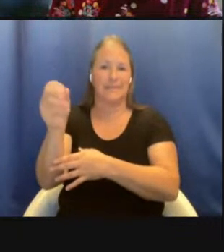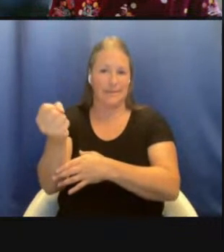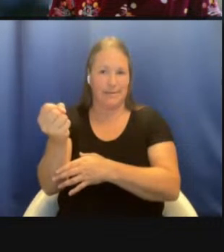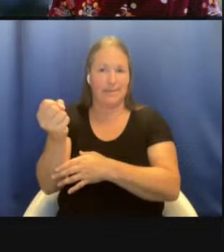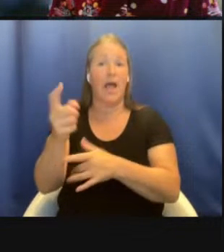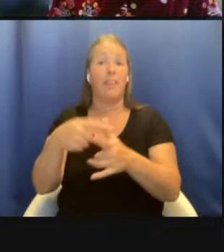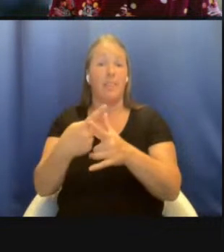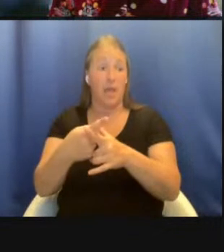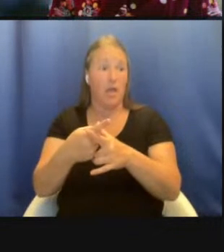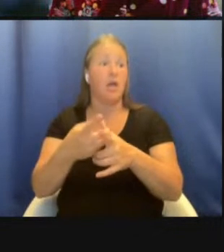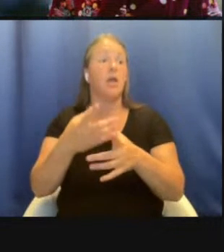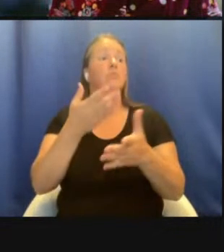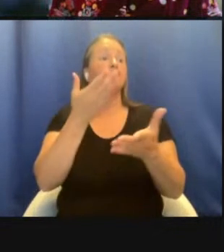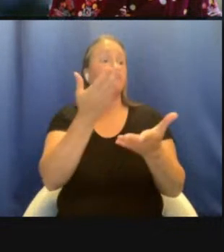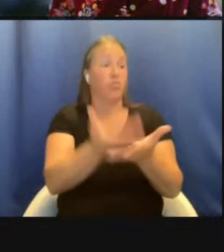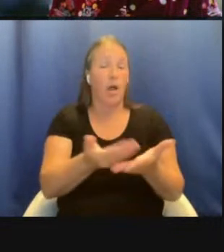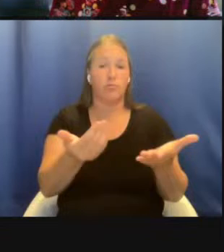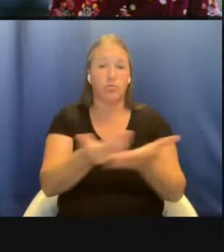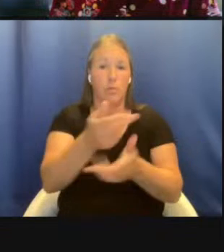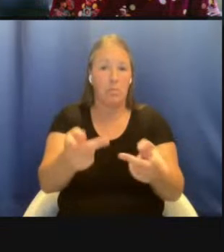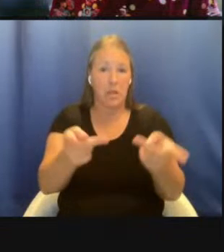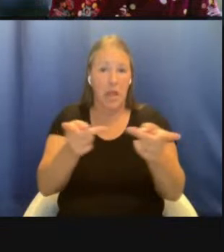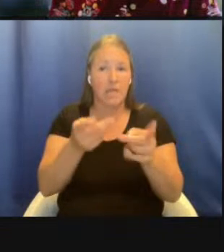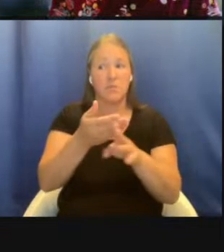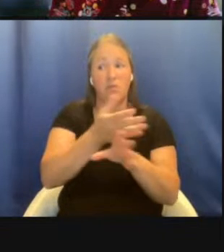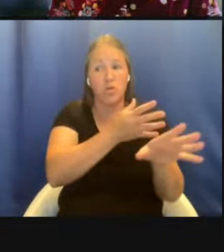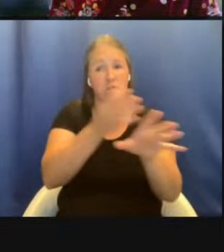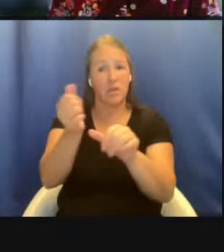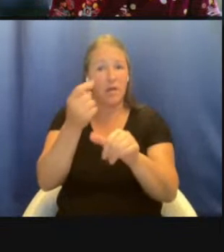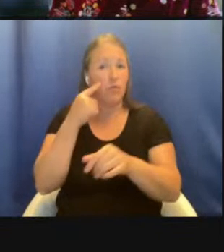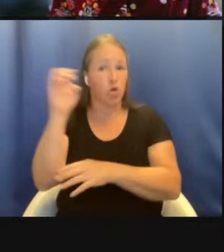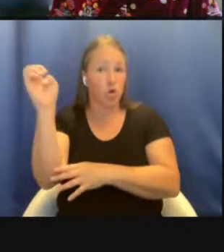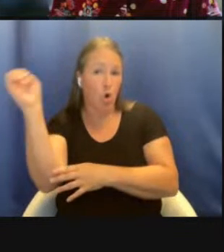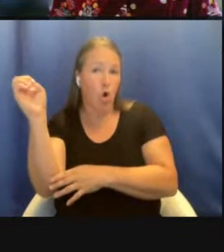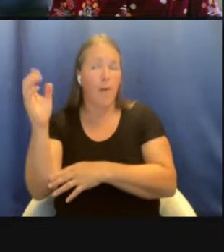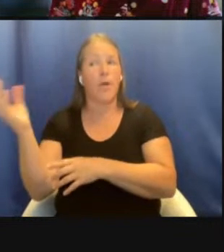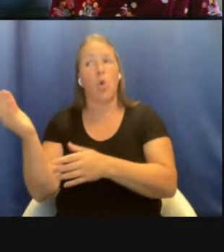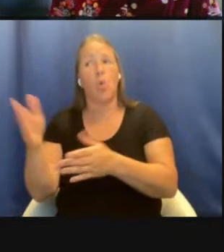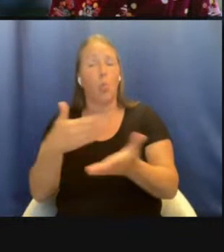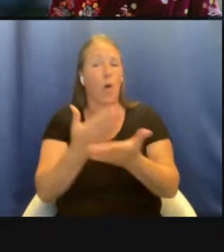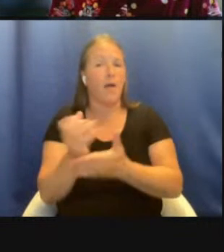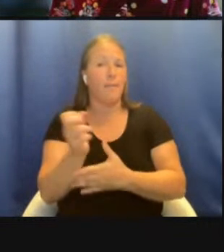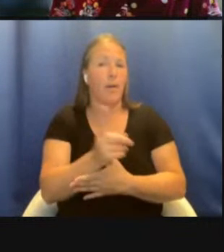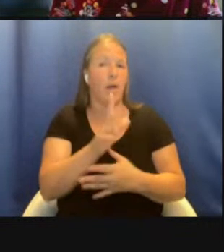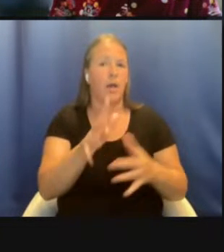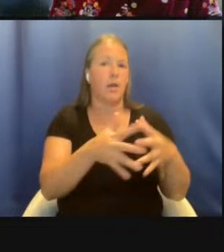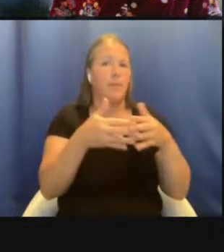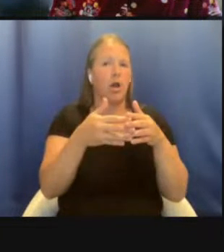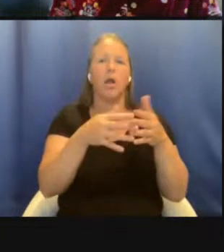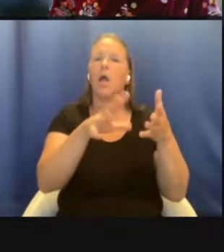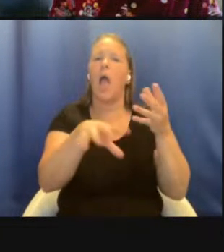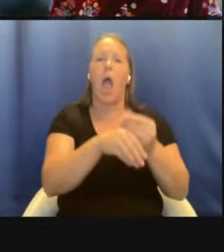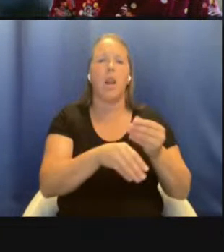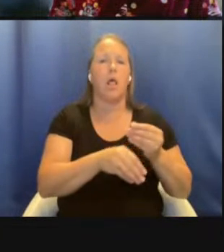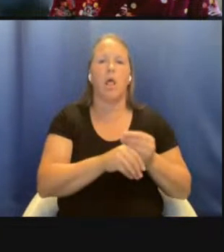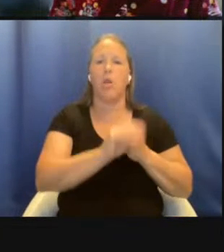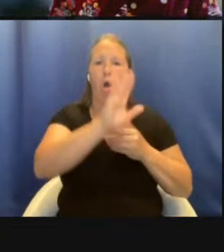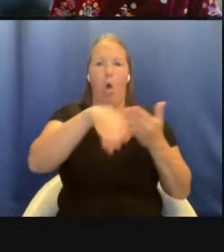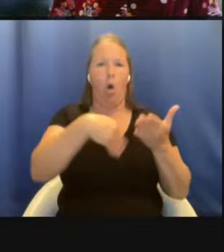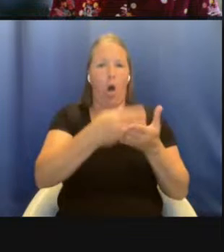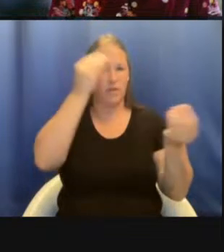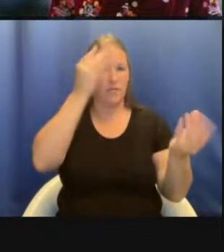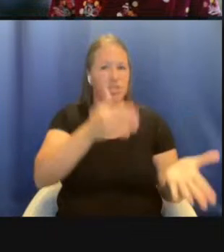she arrived in a new place, before she departed for Europe, when she arrived back in America. And so we end up with quotes like this about